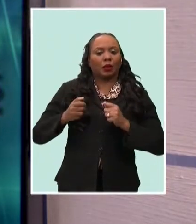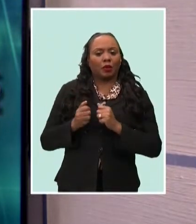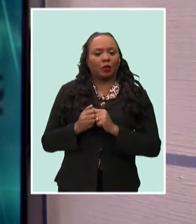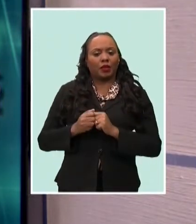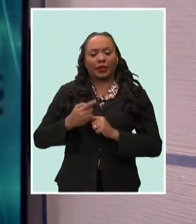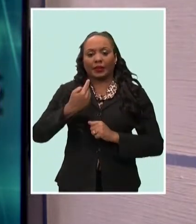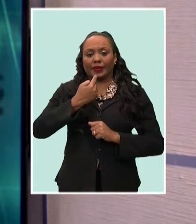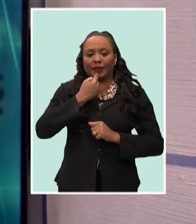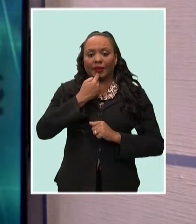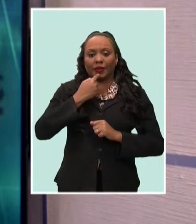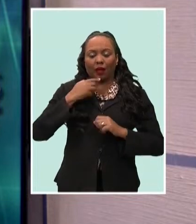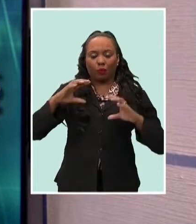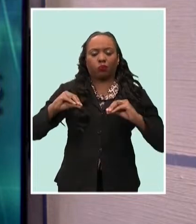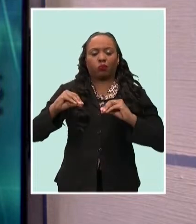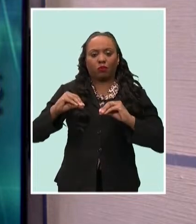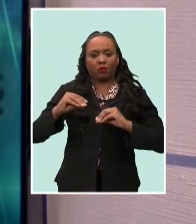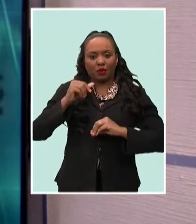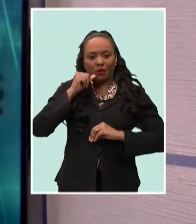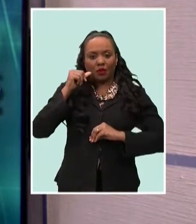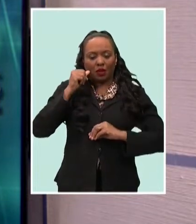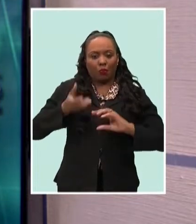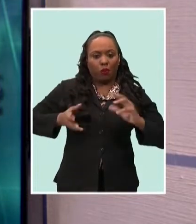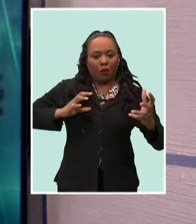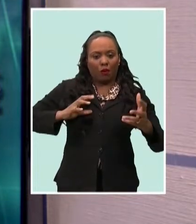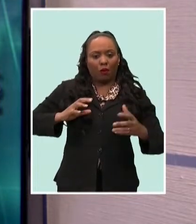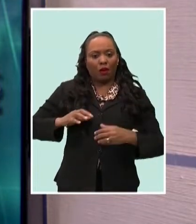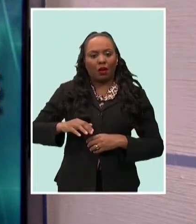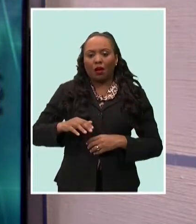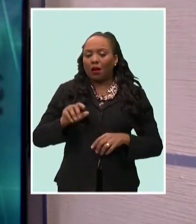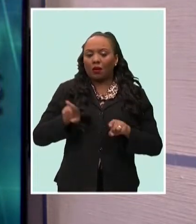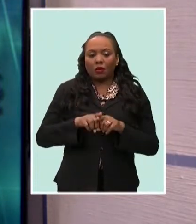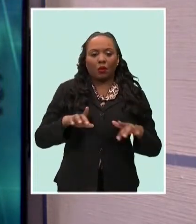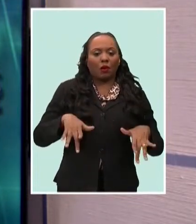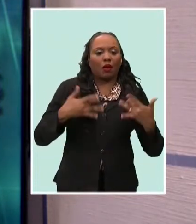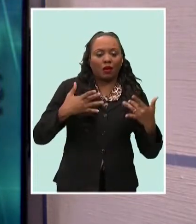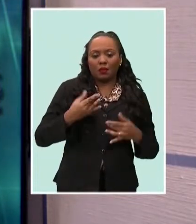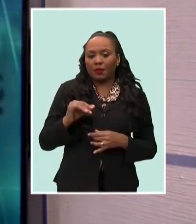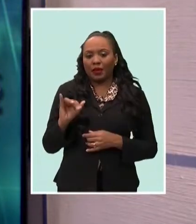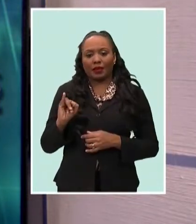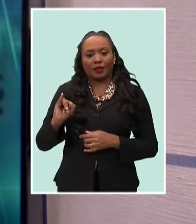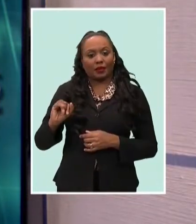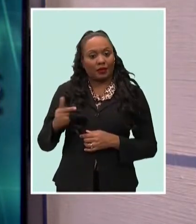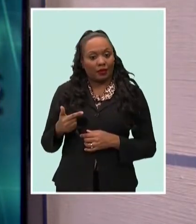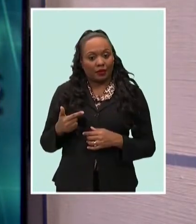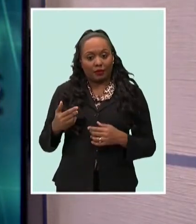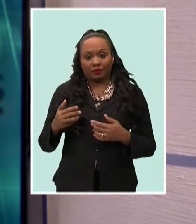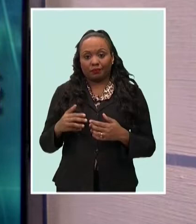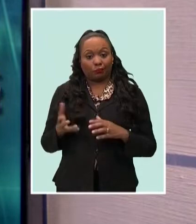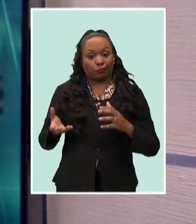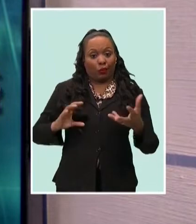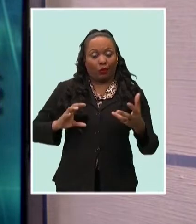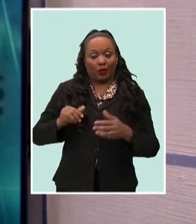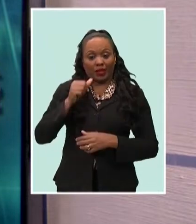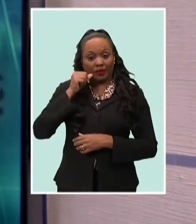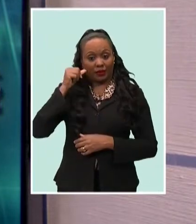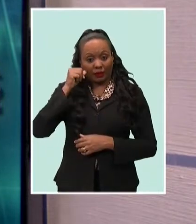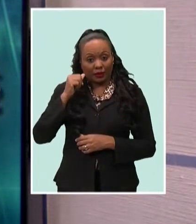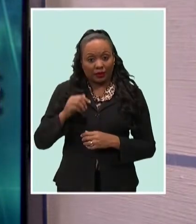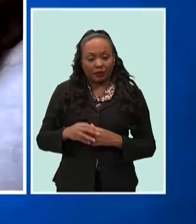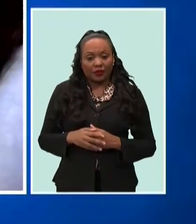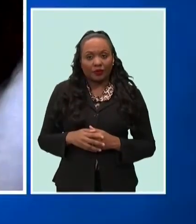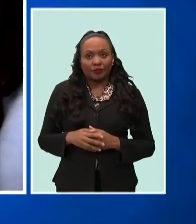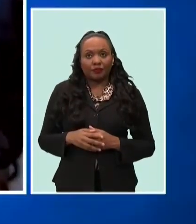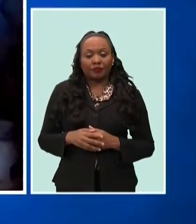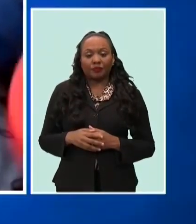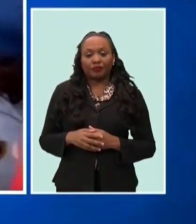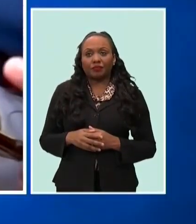outage in its history. The outage yesterday also affected its other platforms, including WhatsApp and Instagram.